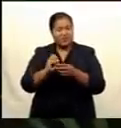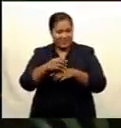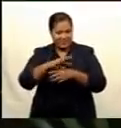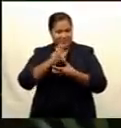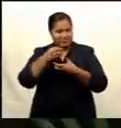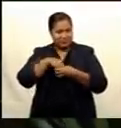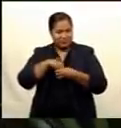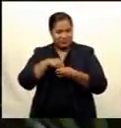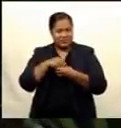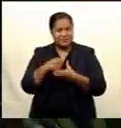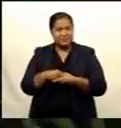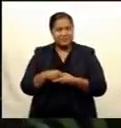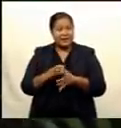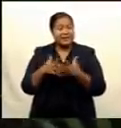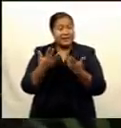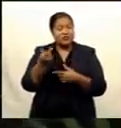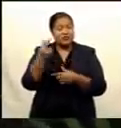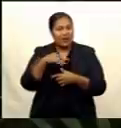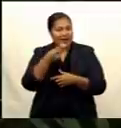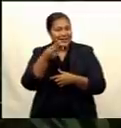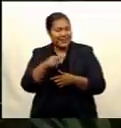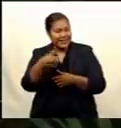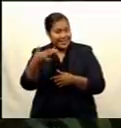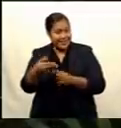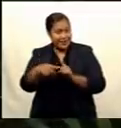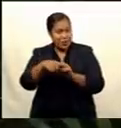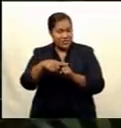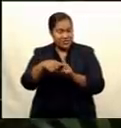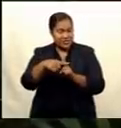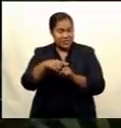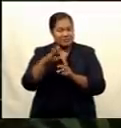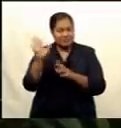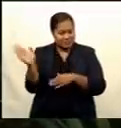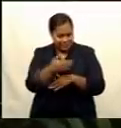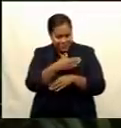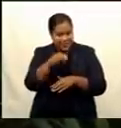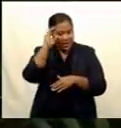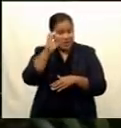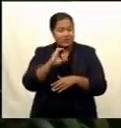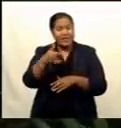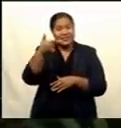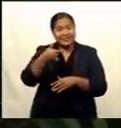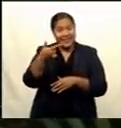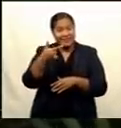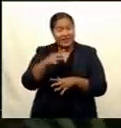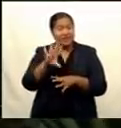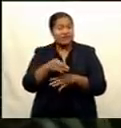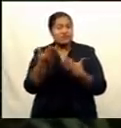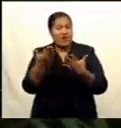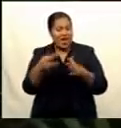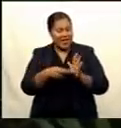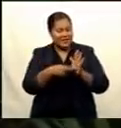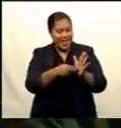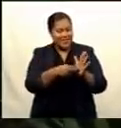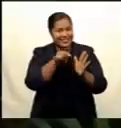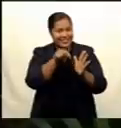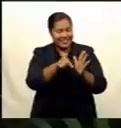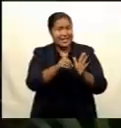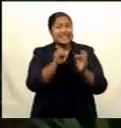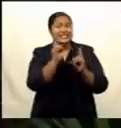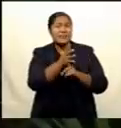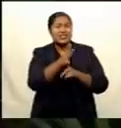Also, Edwin, there are currently 293 active cases around the country. 17 of these cases are from Nandi, particularly